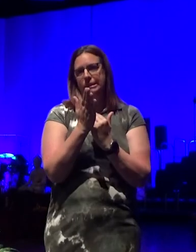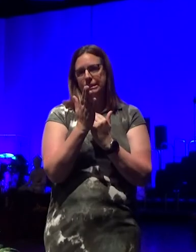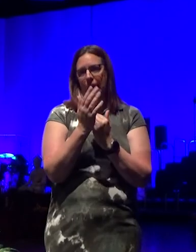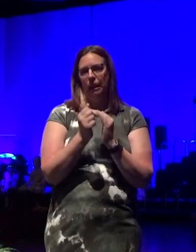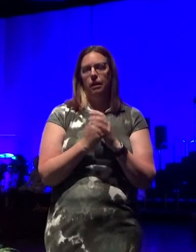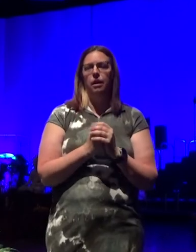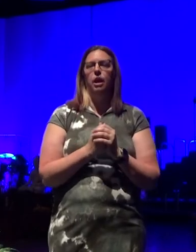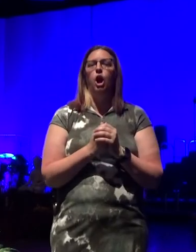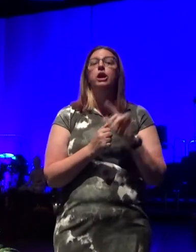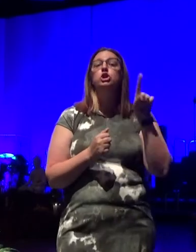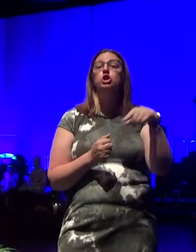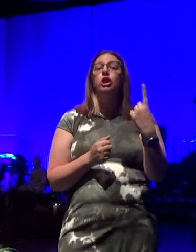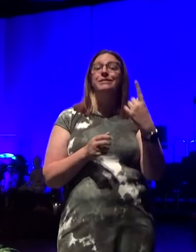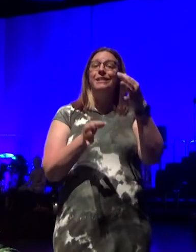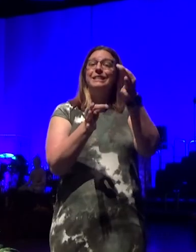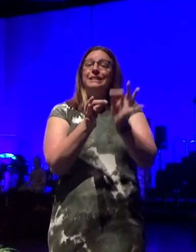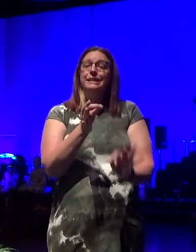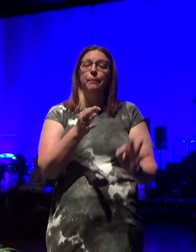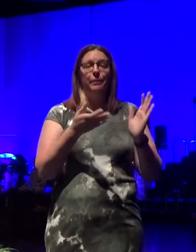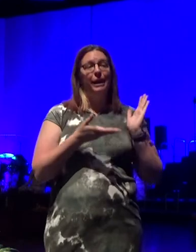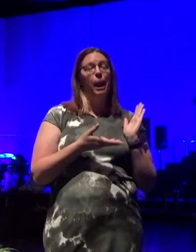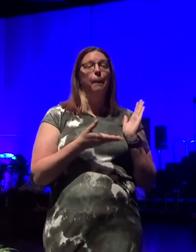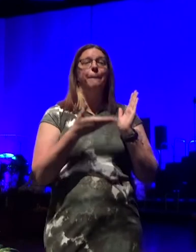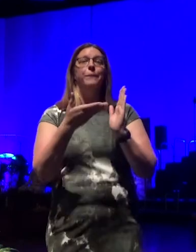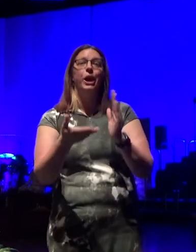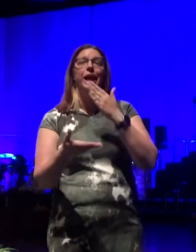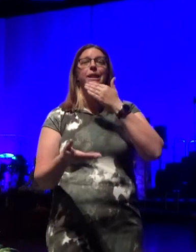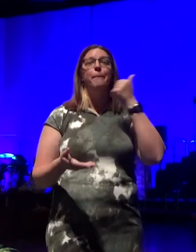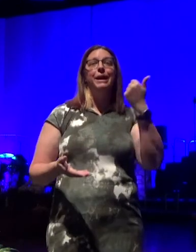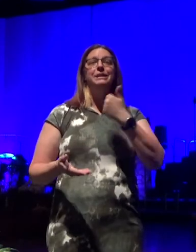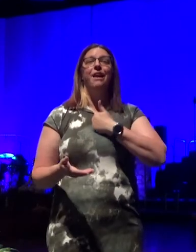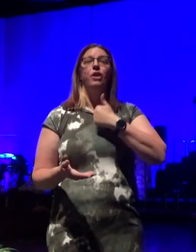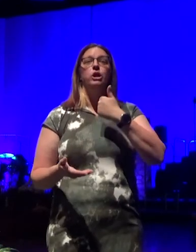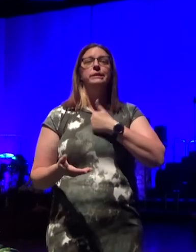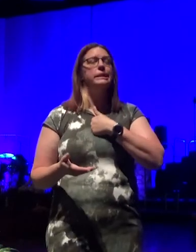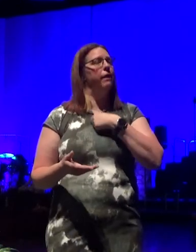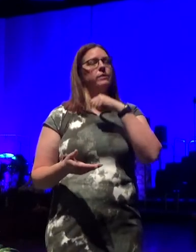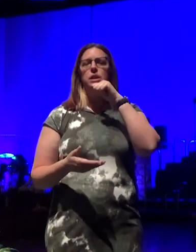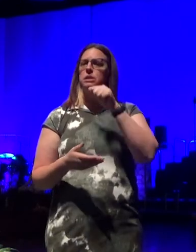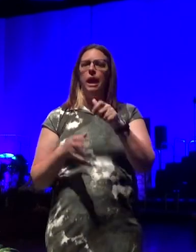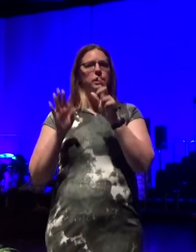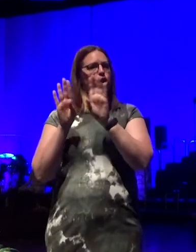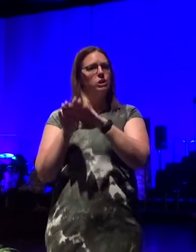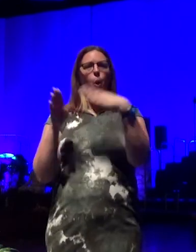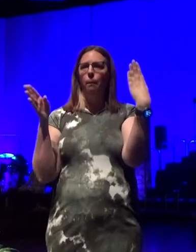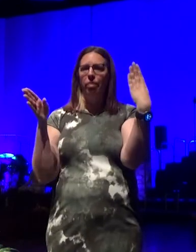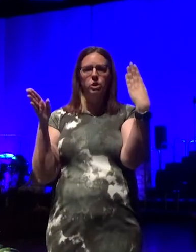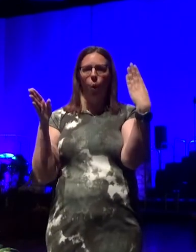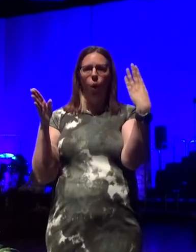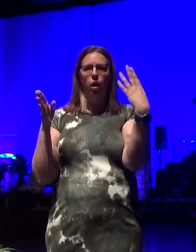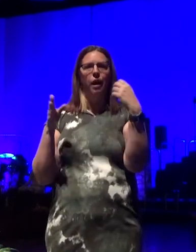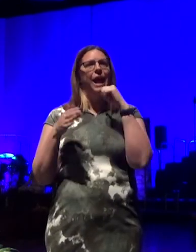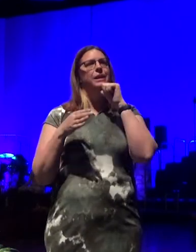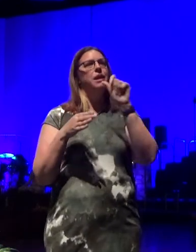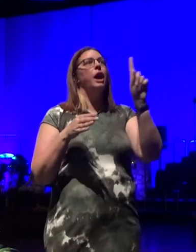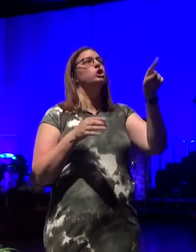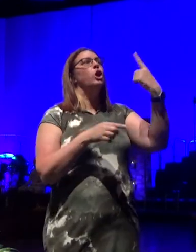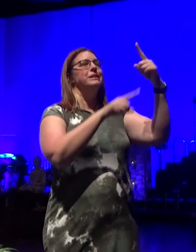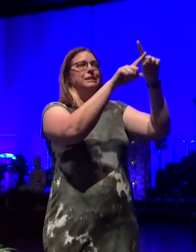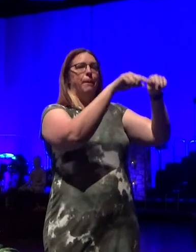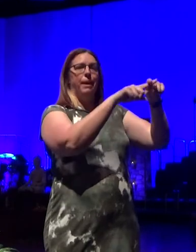doesn't open the door, nor does just depending on that supernatural support of the divine. They have to go